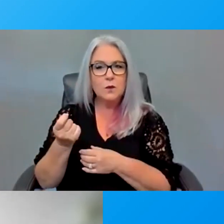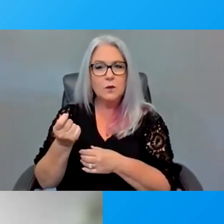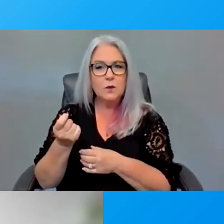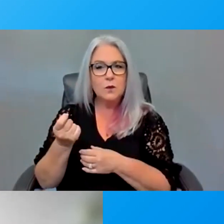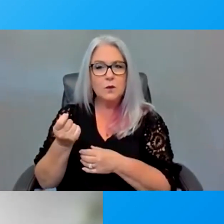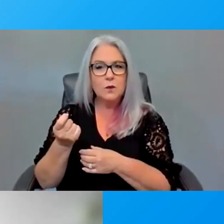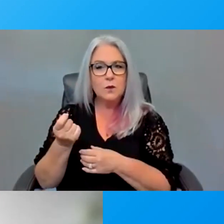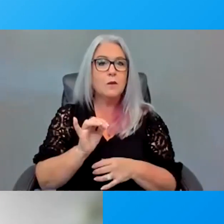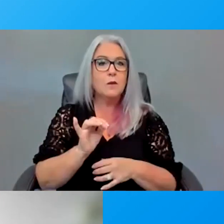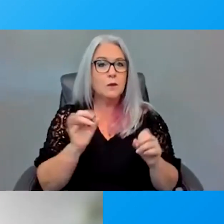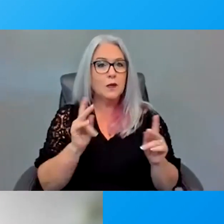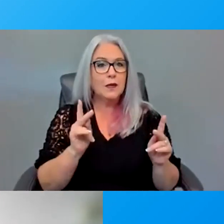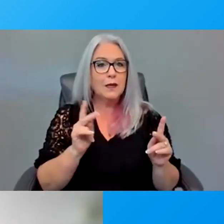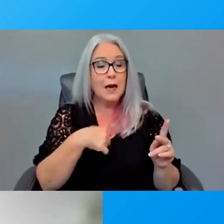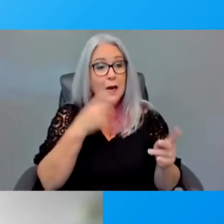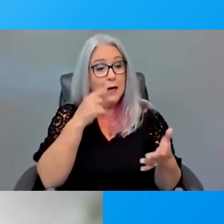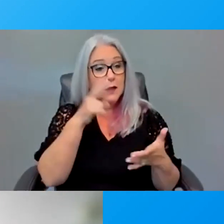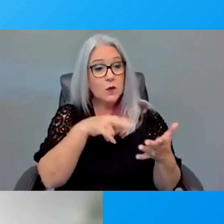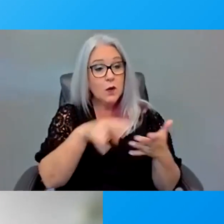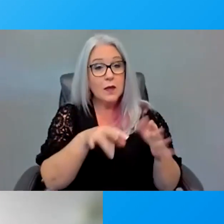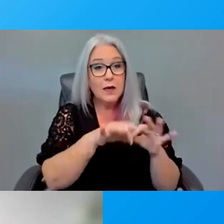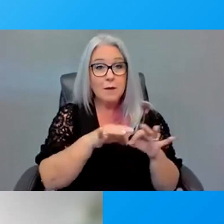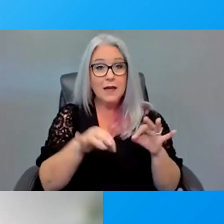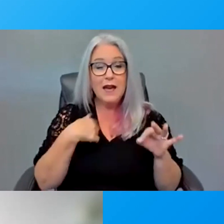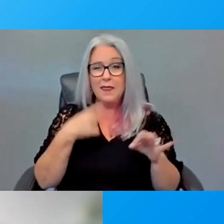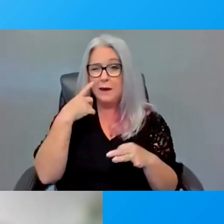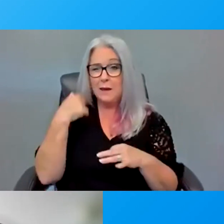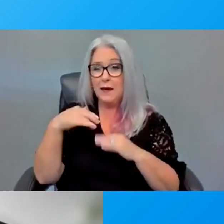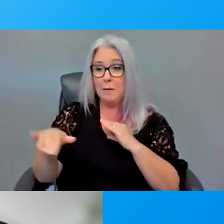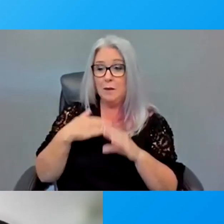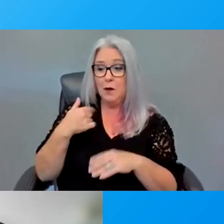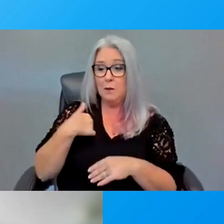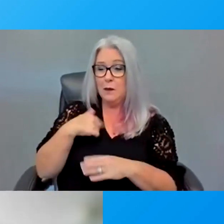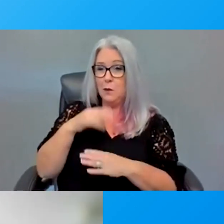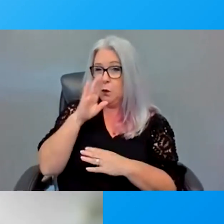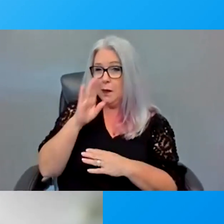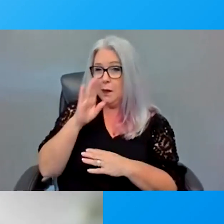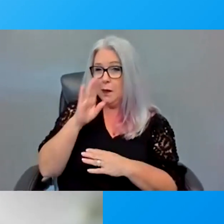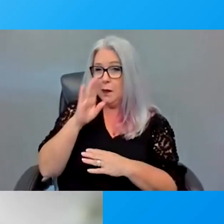Okay, a comment so that I think the person emailed me. Oh, okay. Yeah.